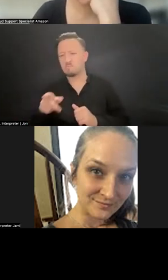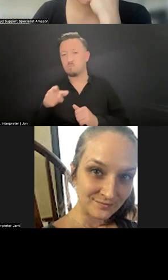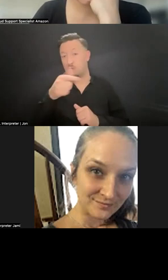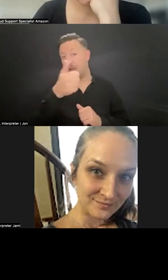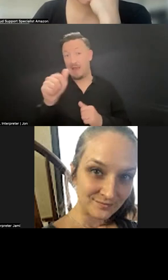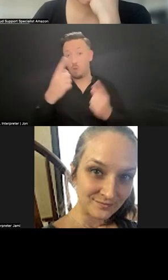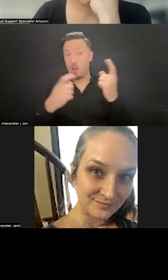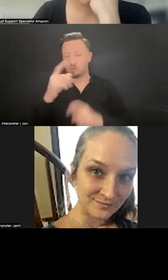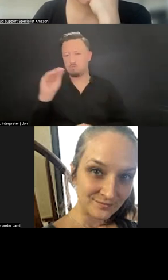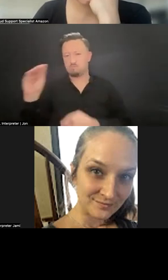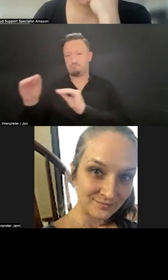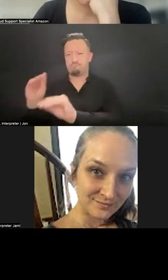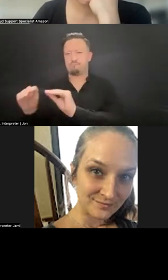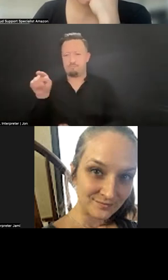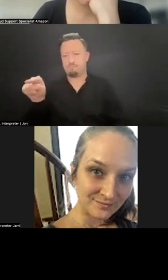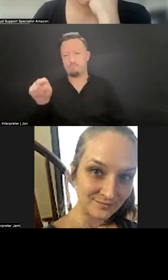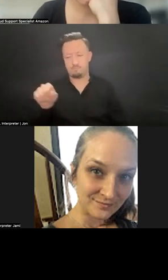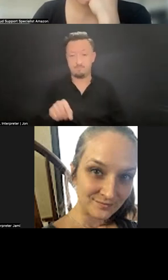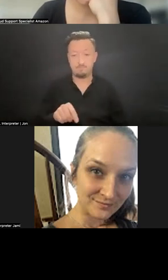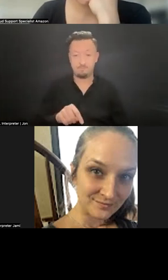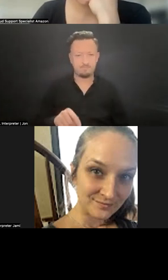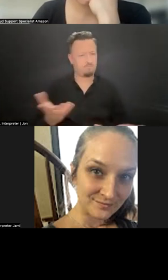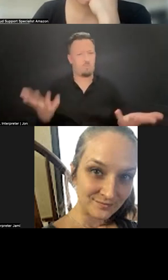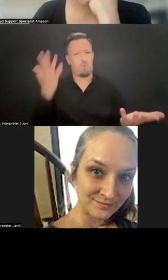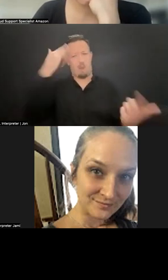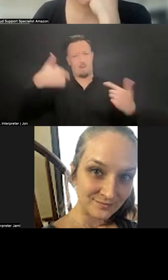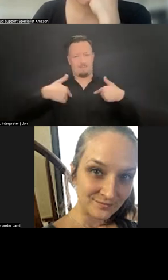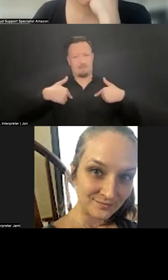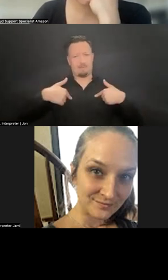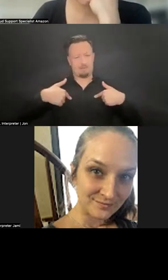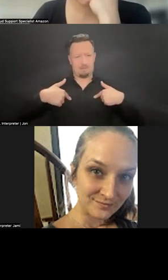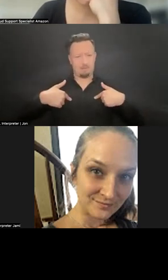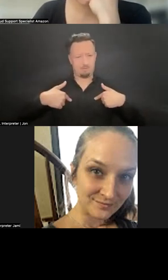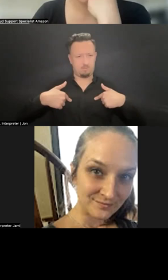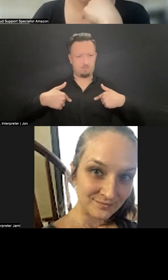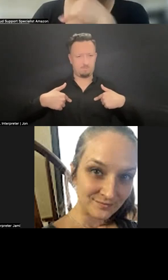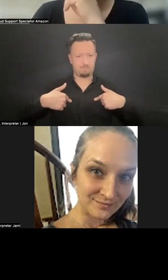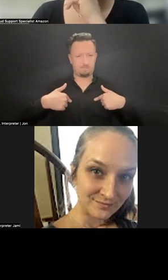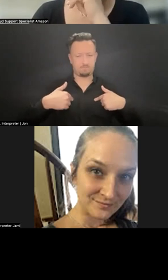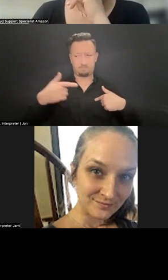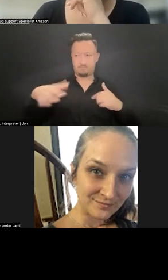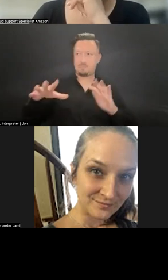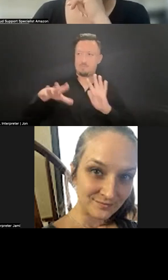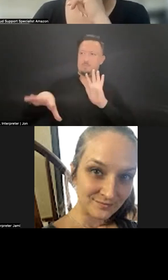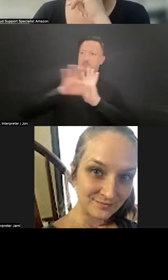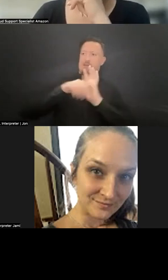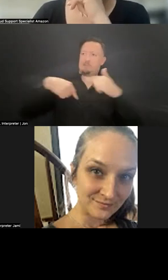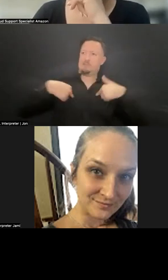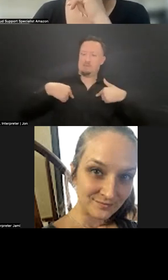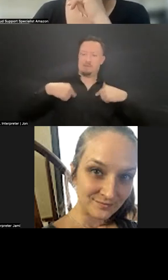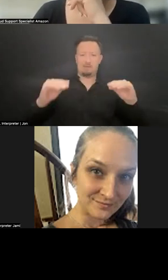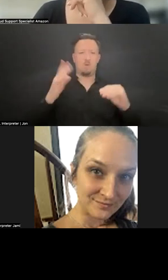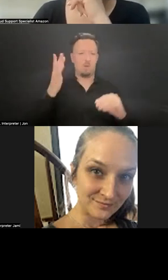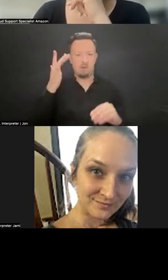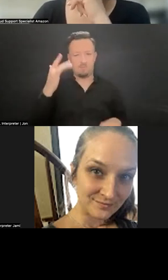there. So why me? Why am I being selected? I have special interest in AWS because the